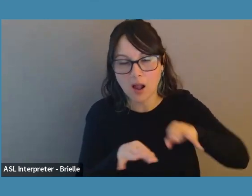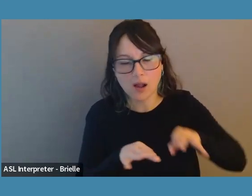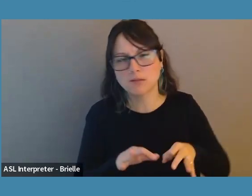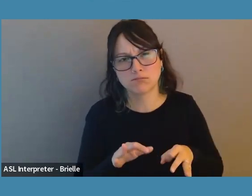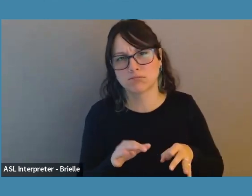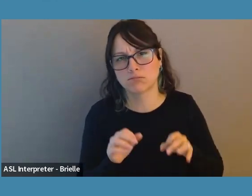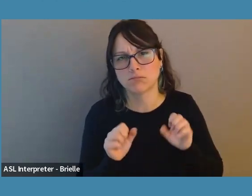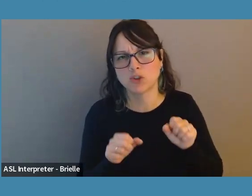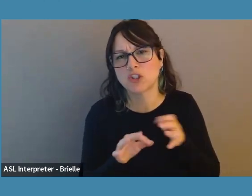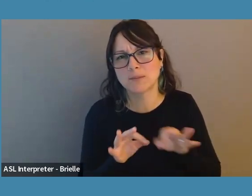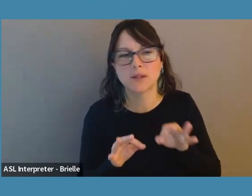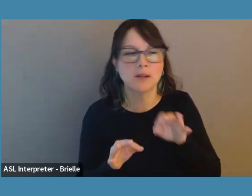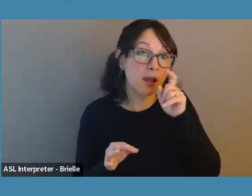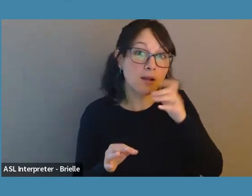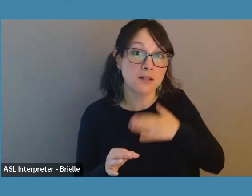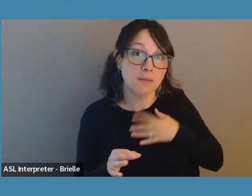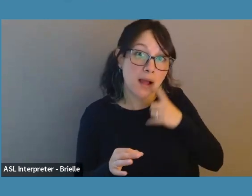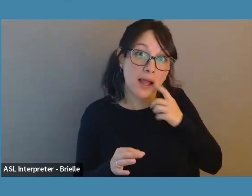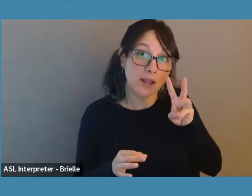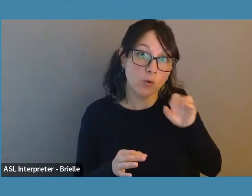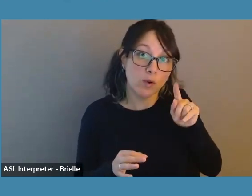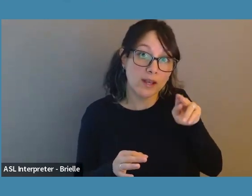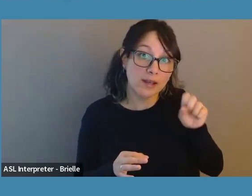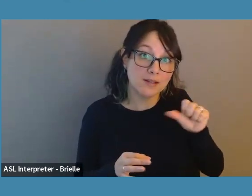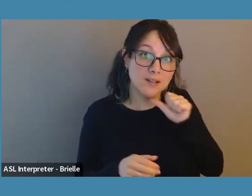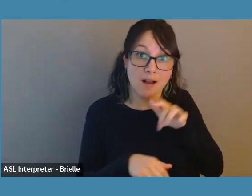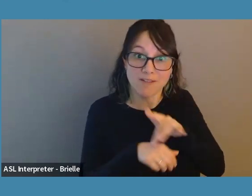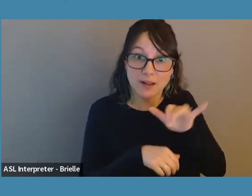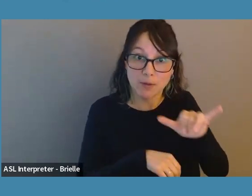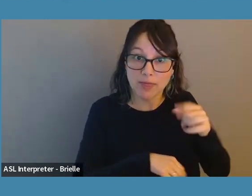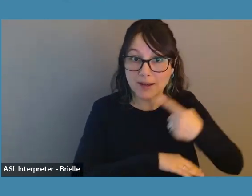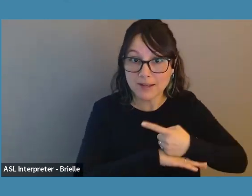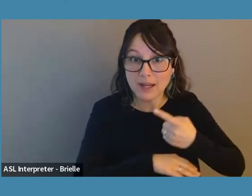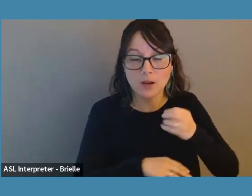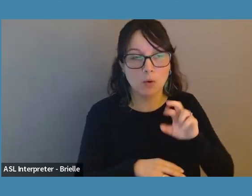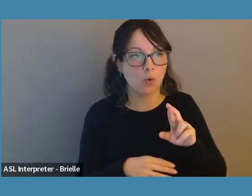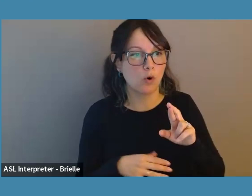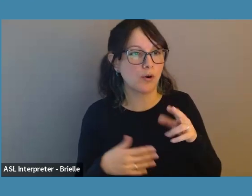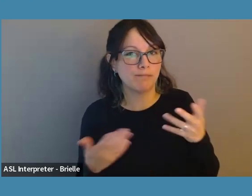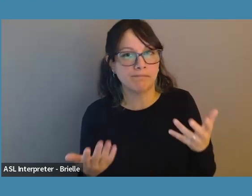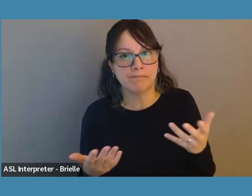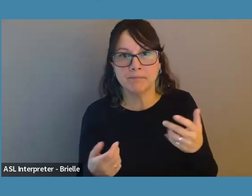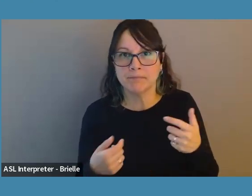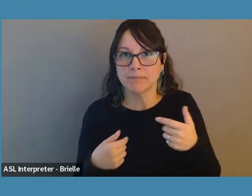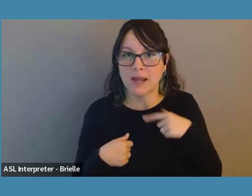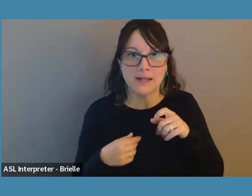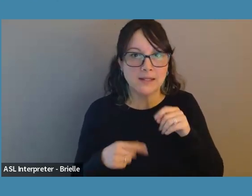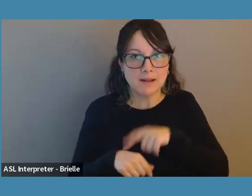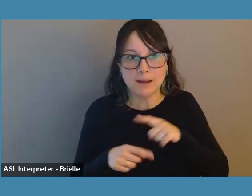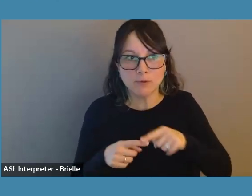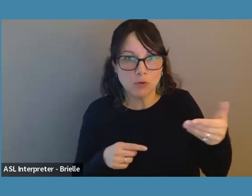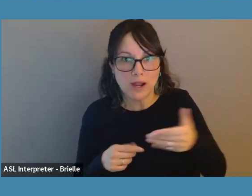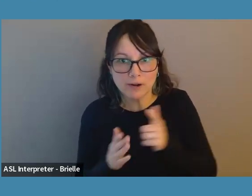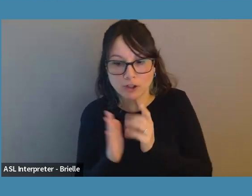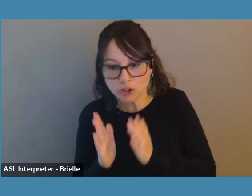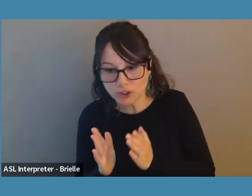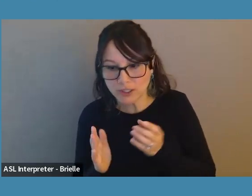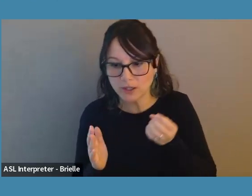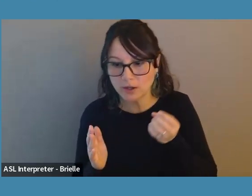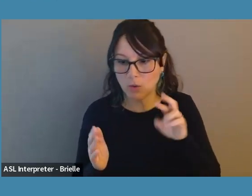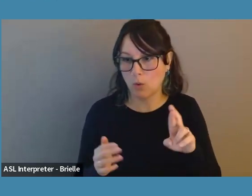simply say, because my witnesses are not available on that day, or because I need time to hire an attorney,